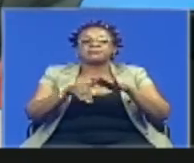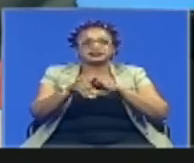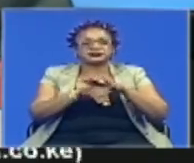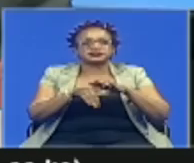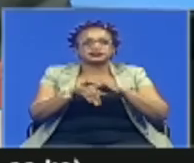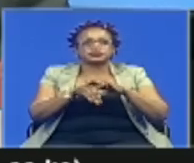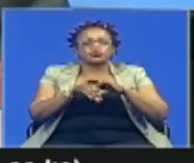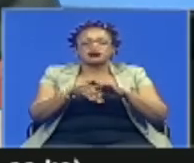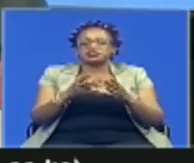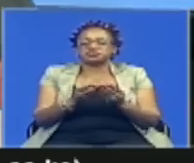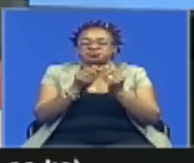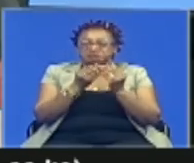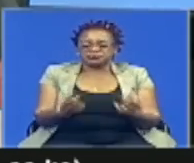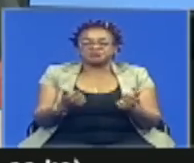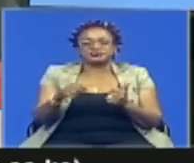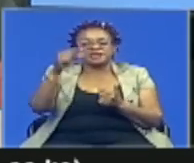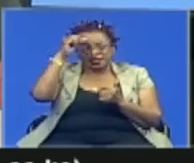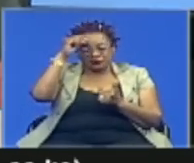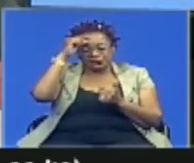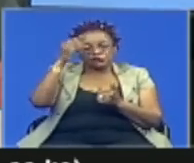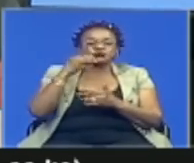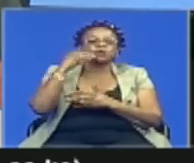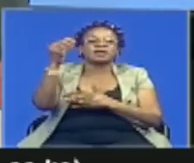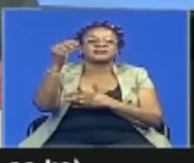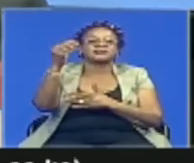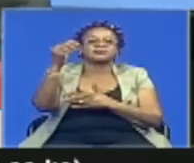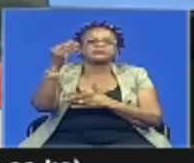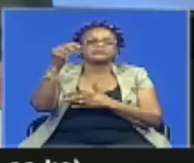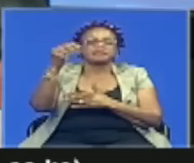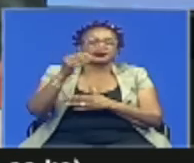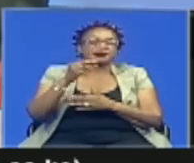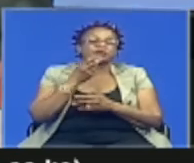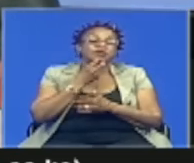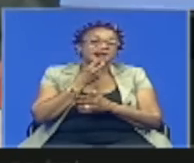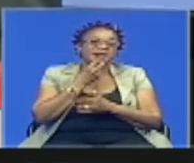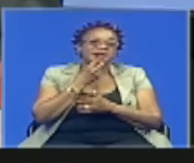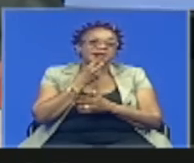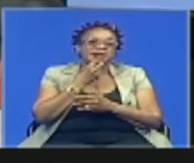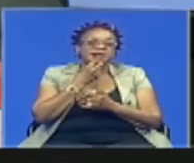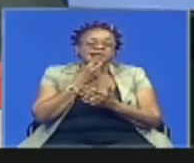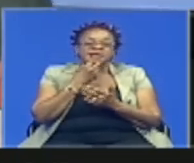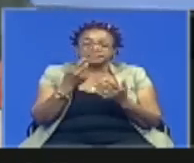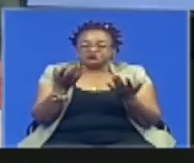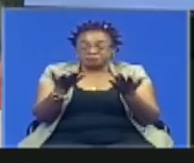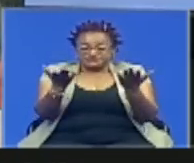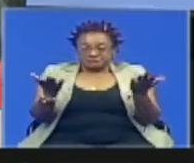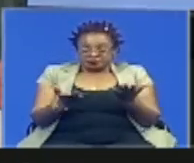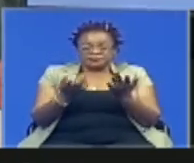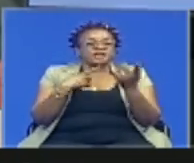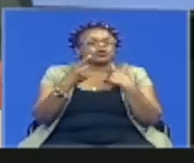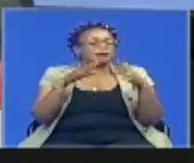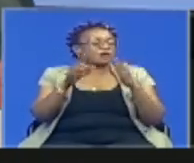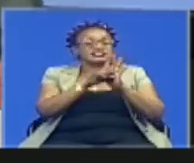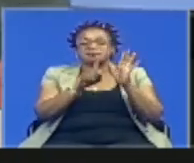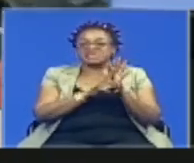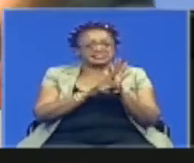bring down the government that is being sworn in the day after tomorrow. Now, you can therefore not talk about political legitimacy in such